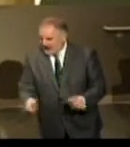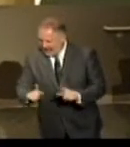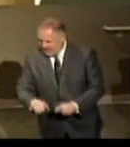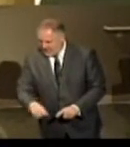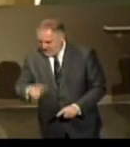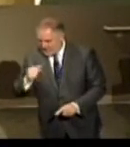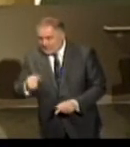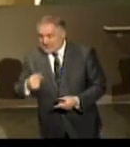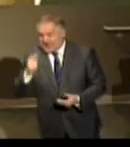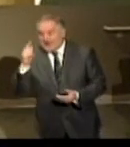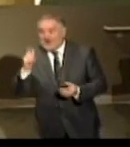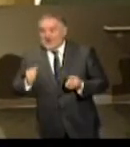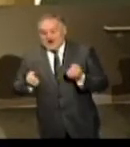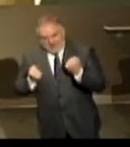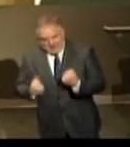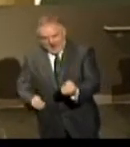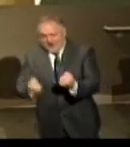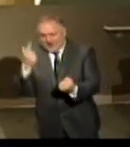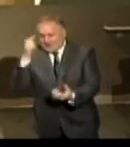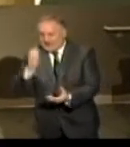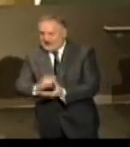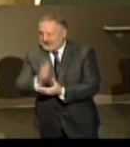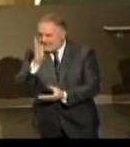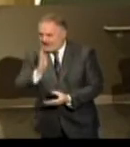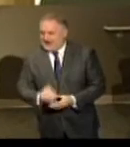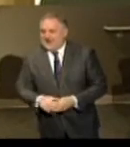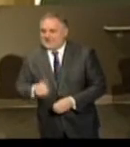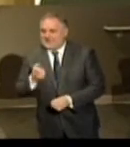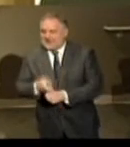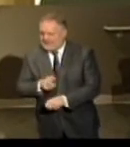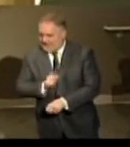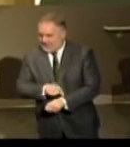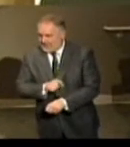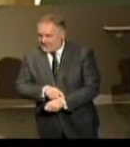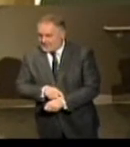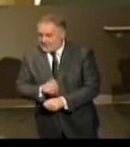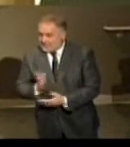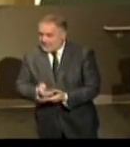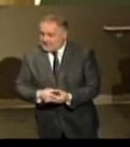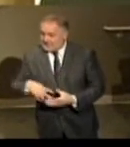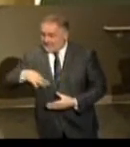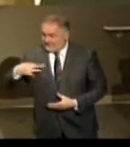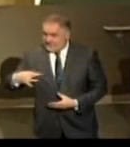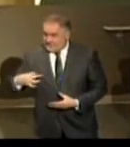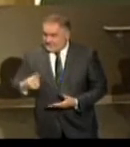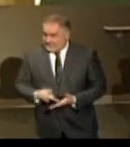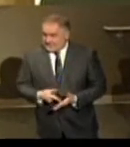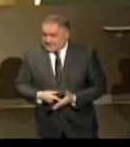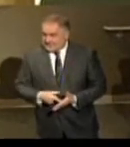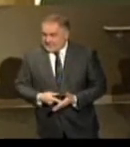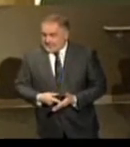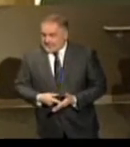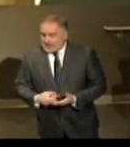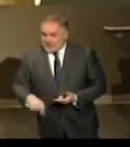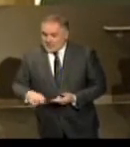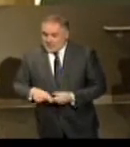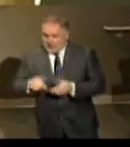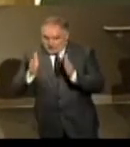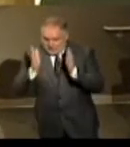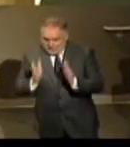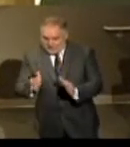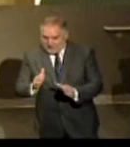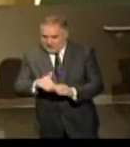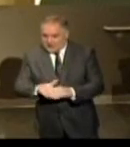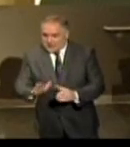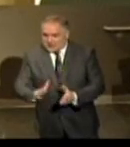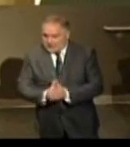they dared to believe God in times of adversity and hard times. What's the benefit of it? Is this. When you focus in your